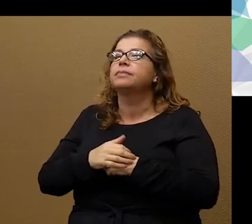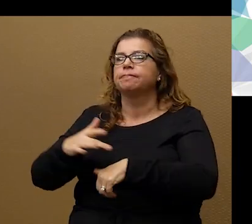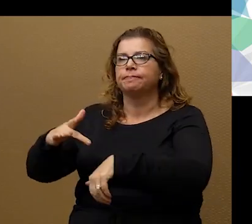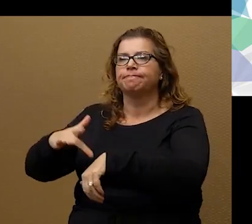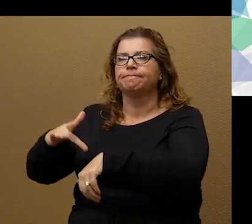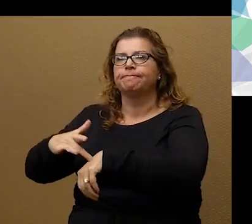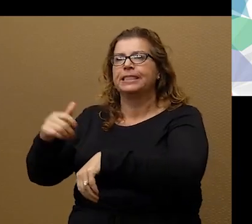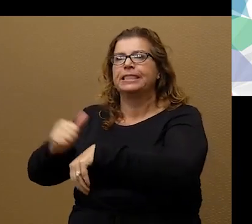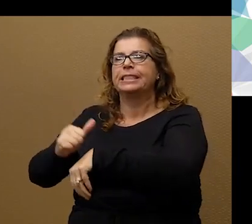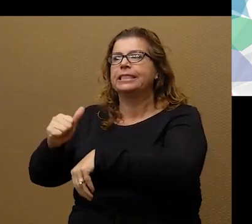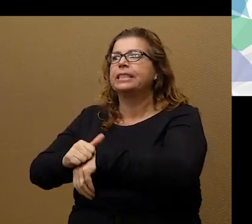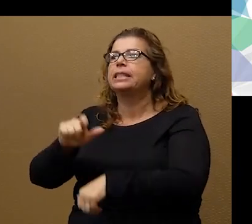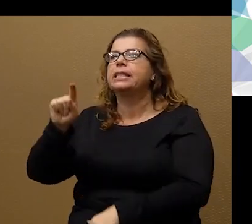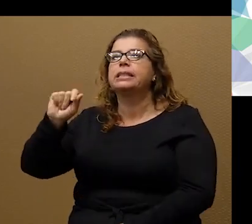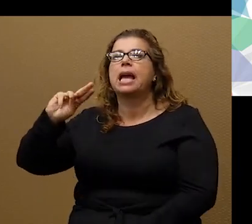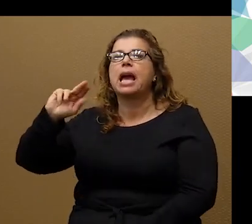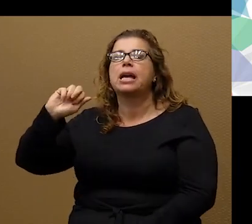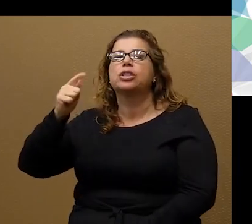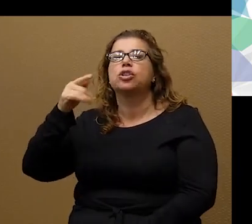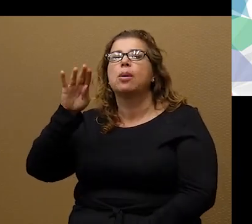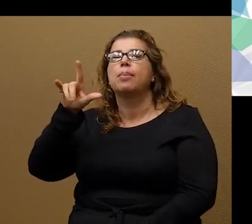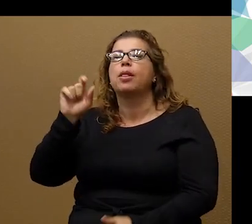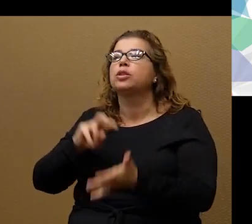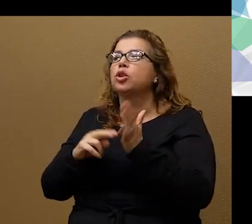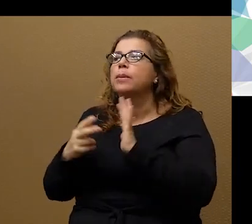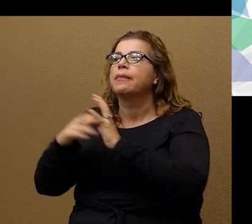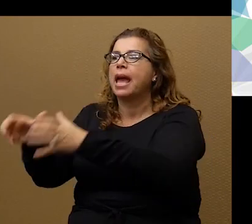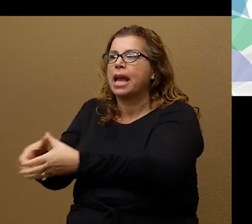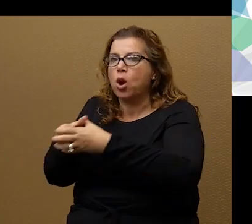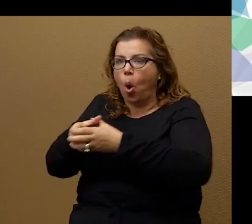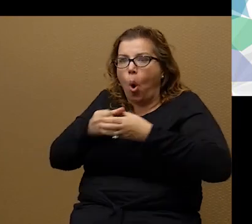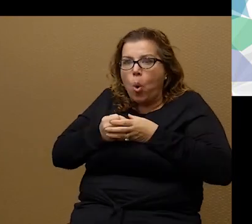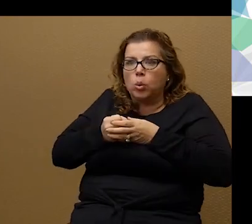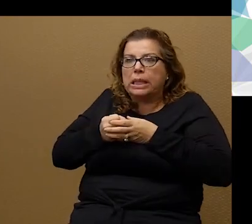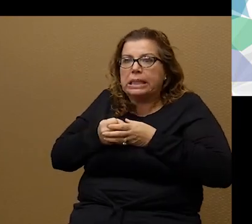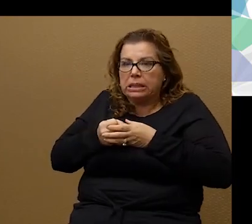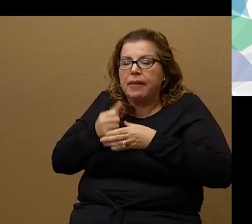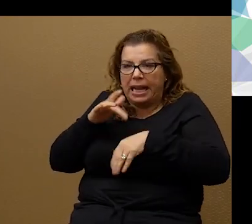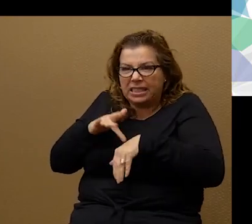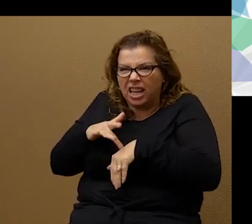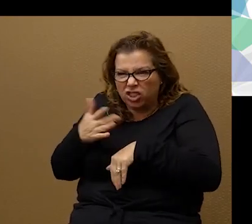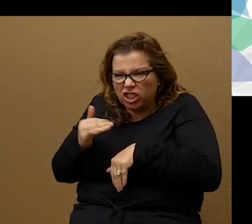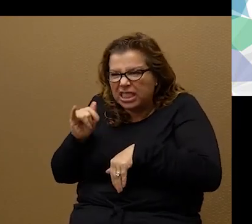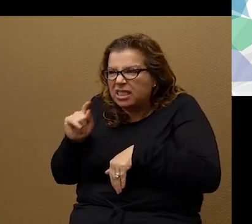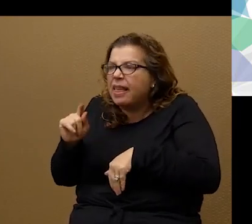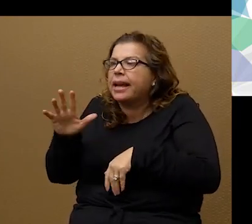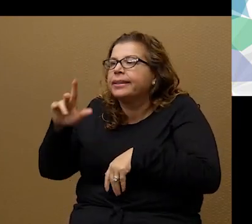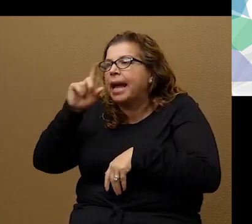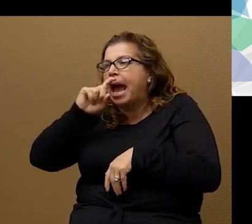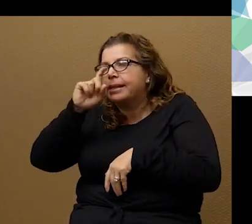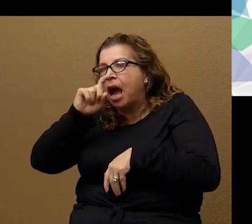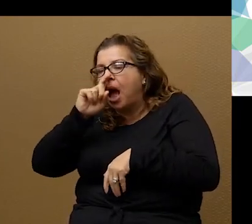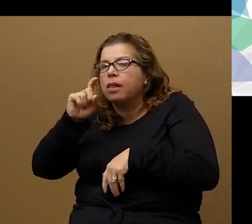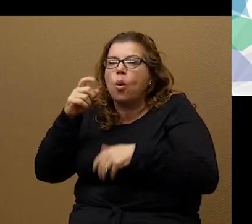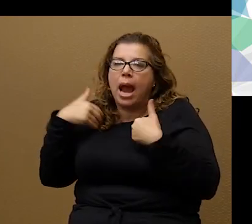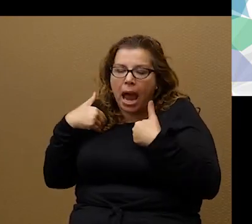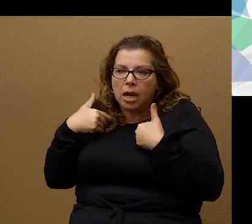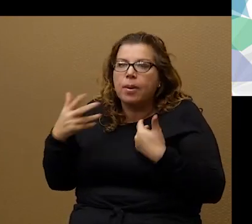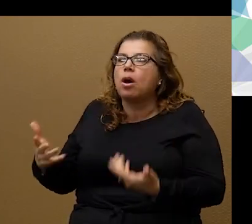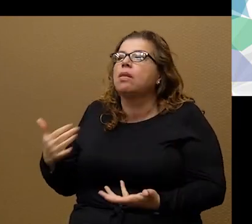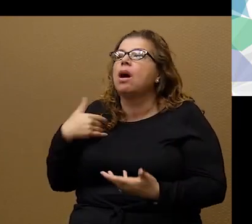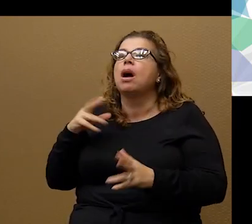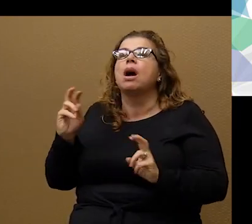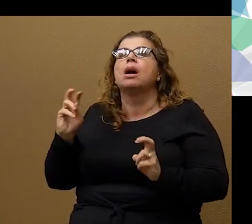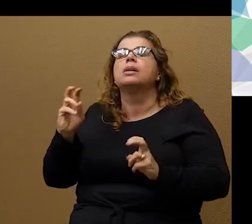tangible, something that they can hold on to, a stuffed animal, a privilege or an activity. All right,